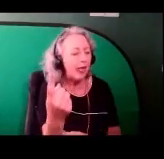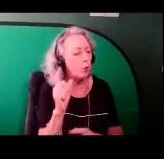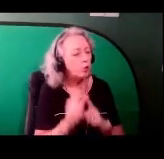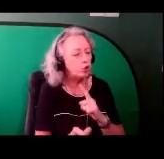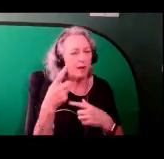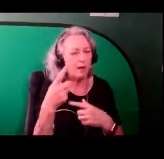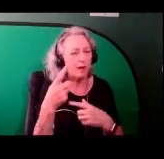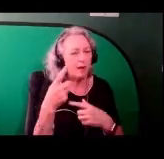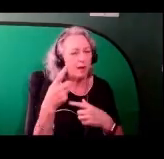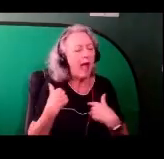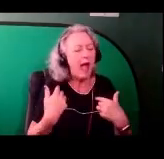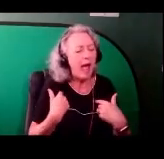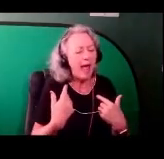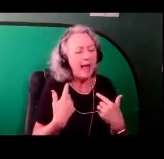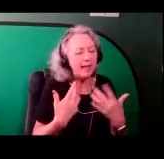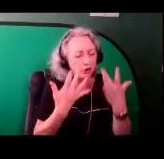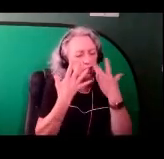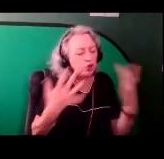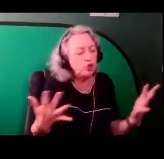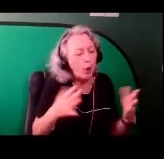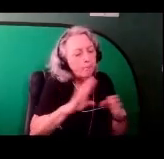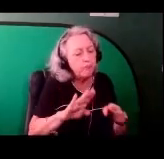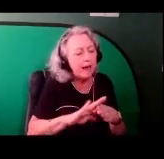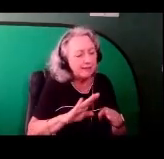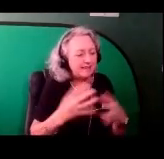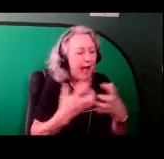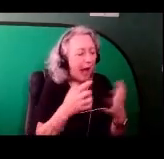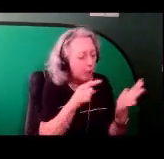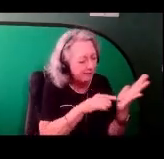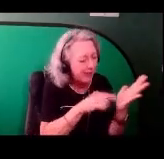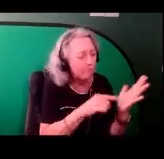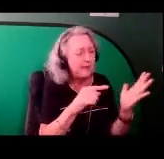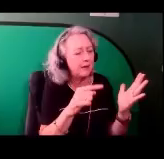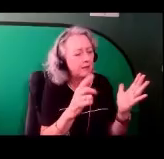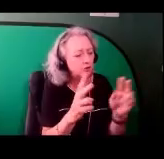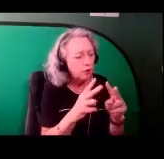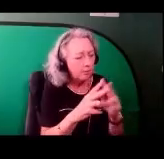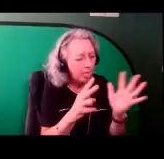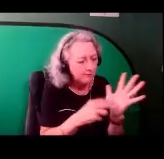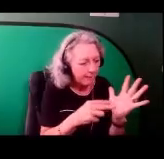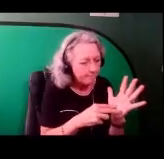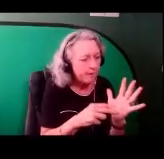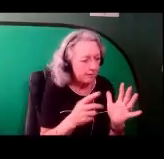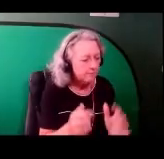out of here, but that proves how tapping and double tapping works.